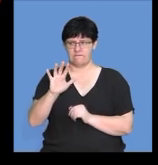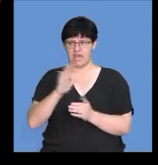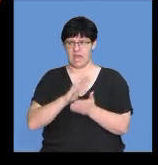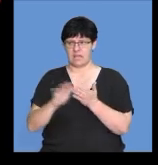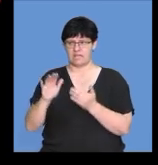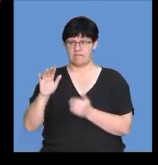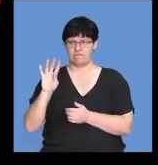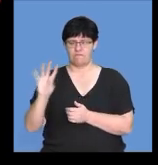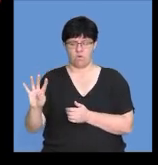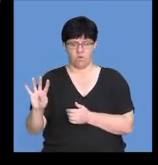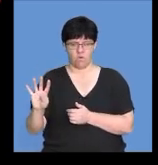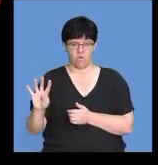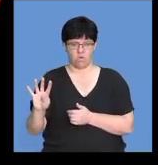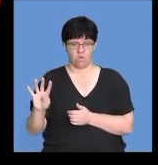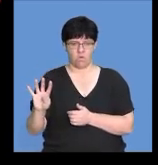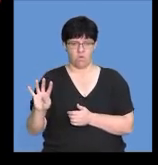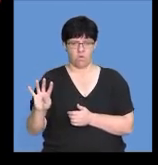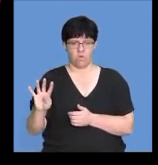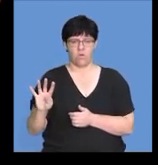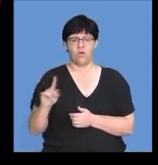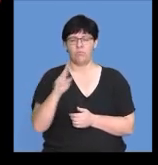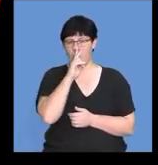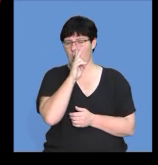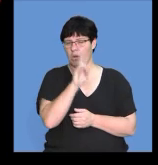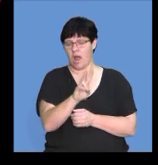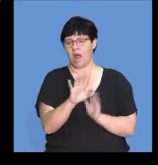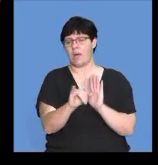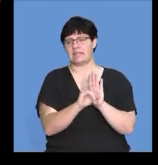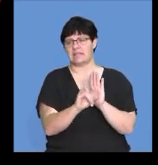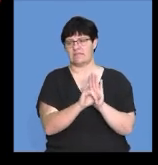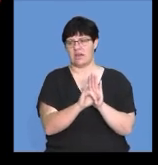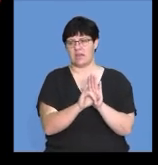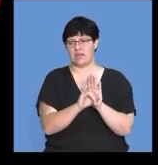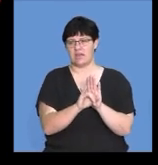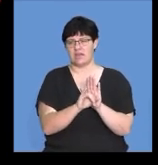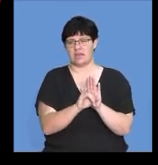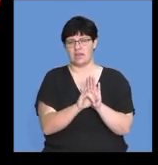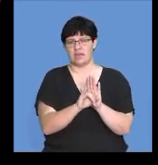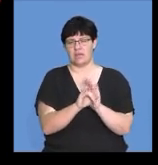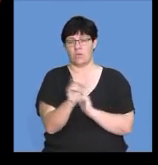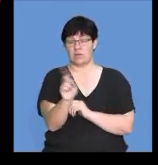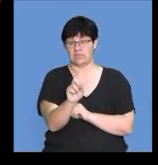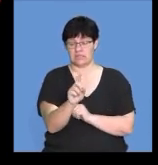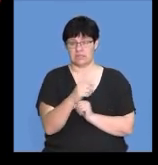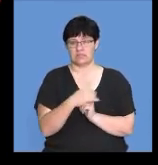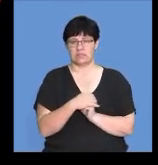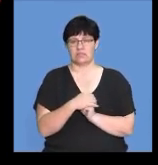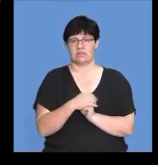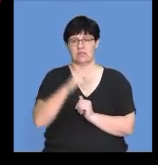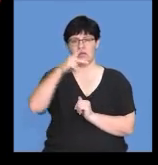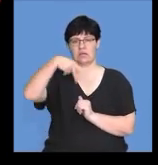and 4. So if we were to look at them, we've clearly identified these as a